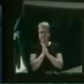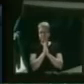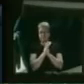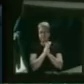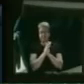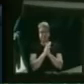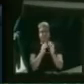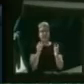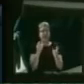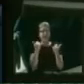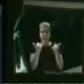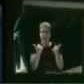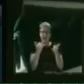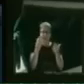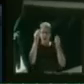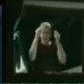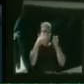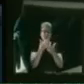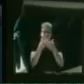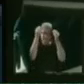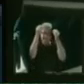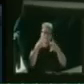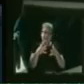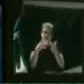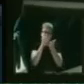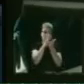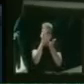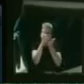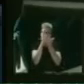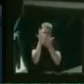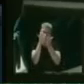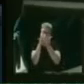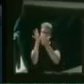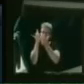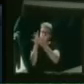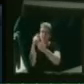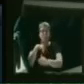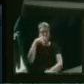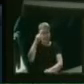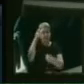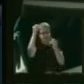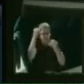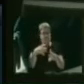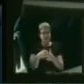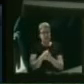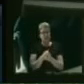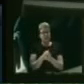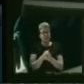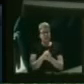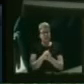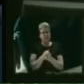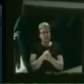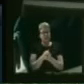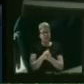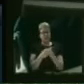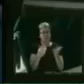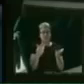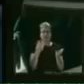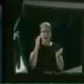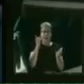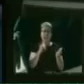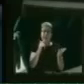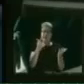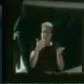we're losing good teachers, and we talk about it every budget year. We don't want to have to cut teachers. We need teachers. We need teachers. But yet we're non-renewing good